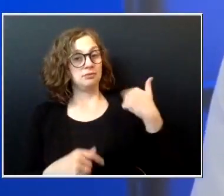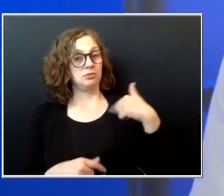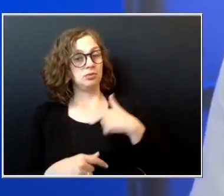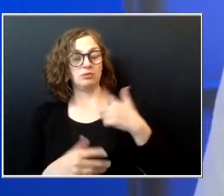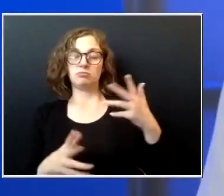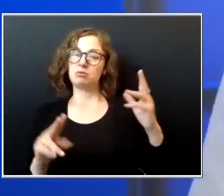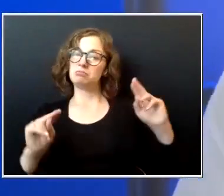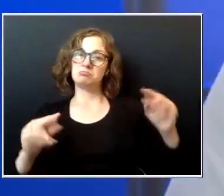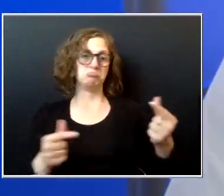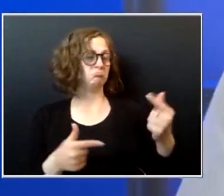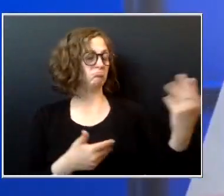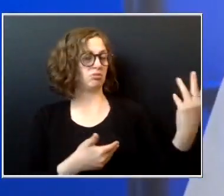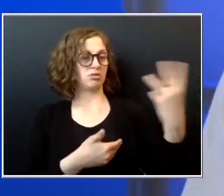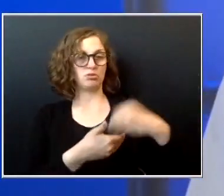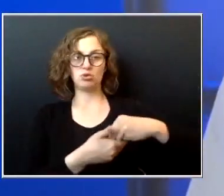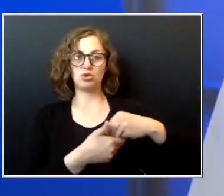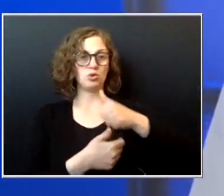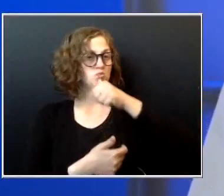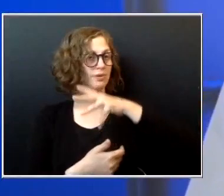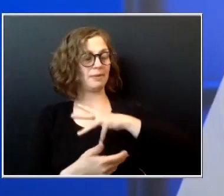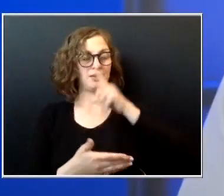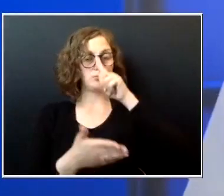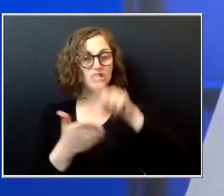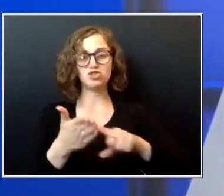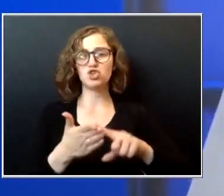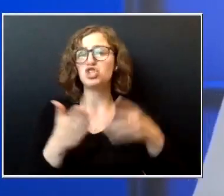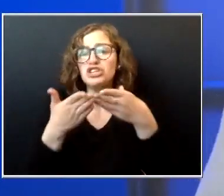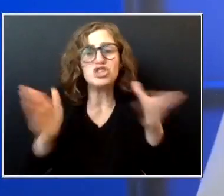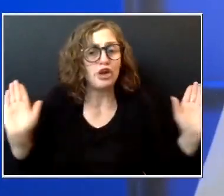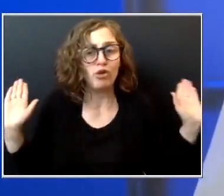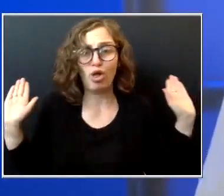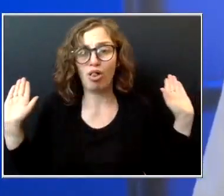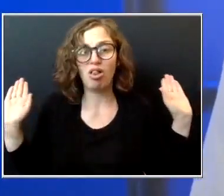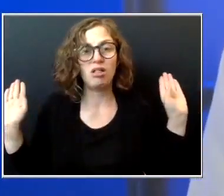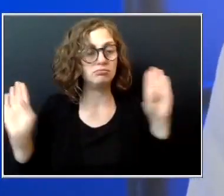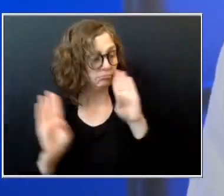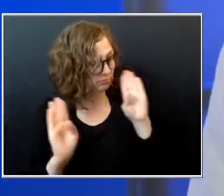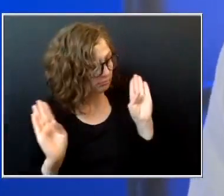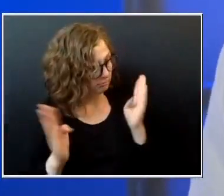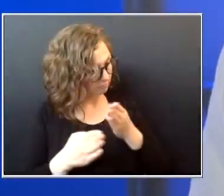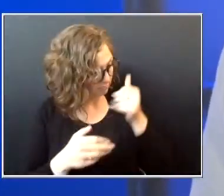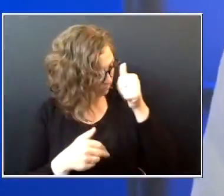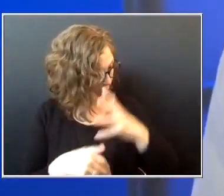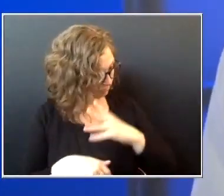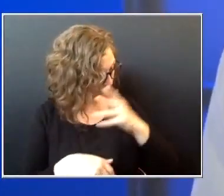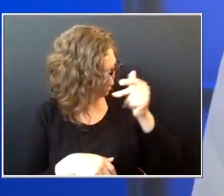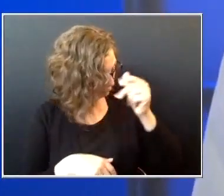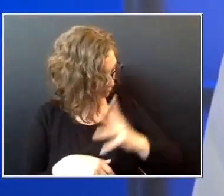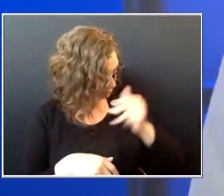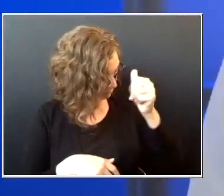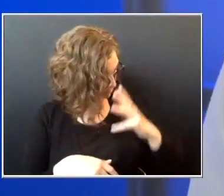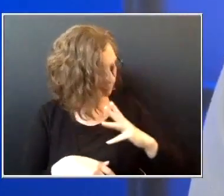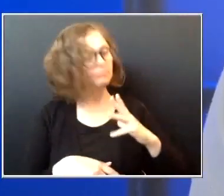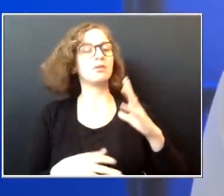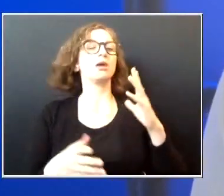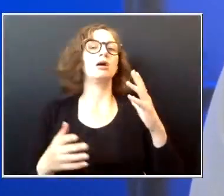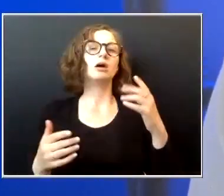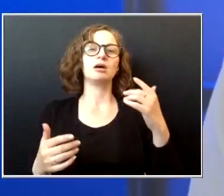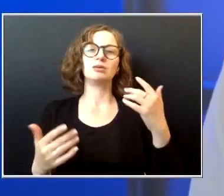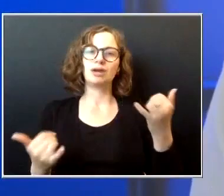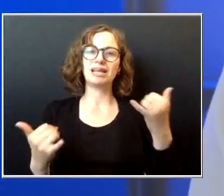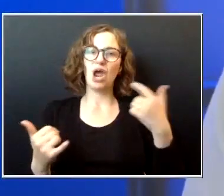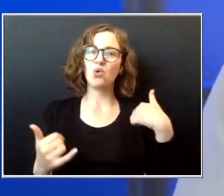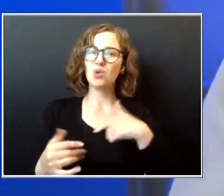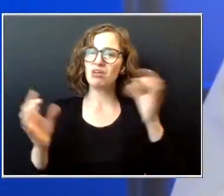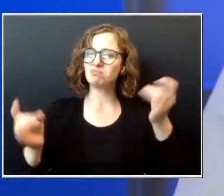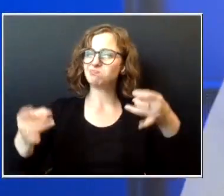women in research. We've just kind of been honing in on that. We are doing an atrocious job of including